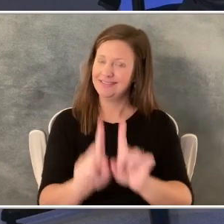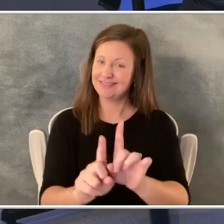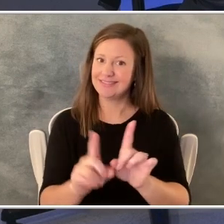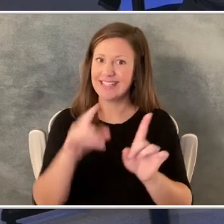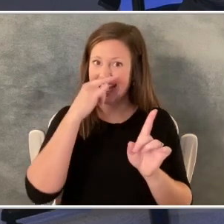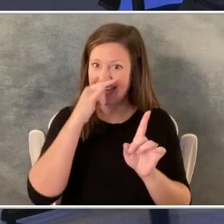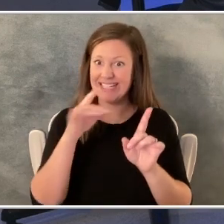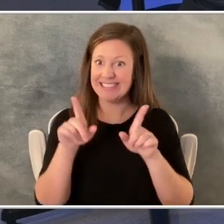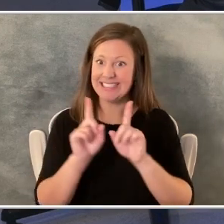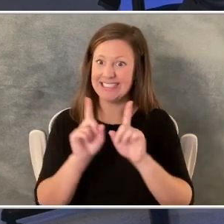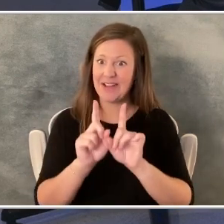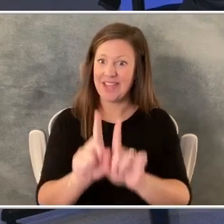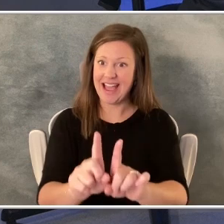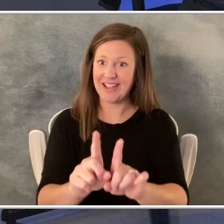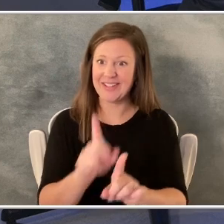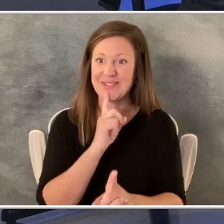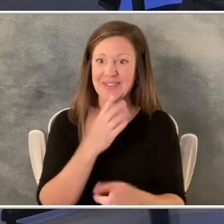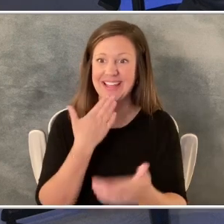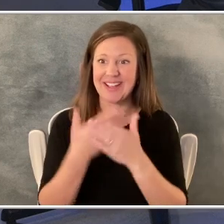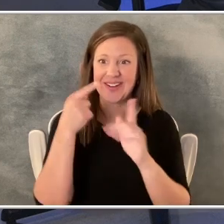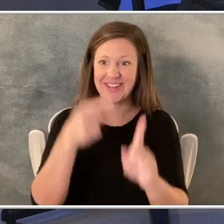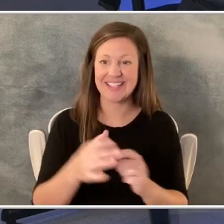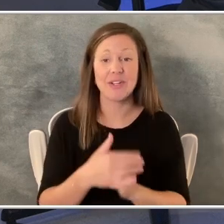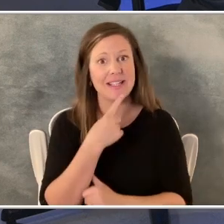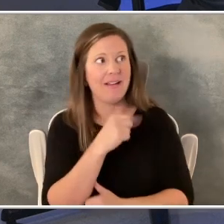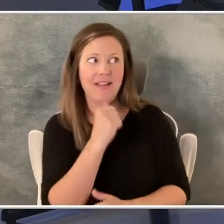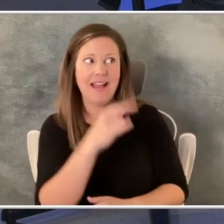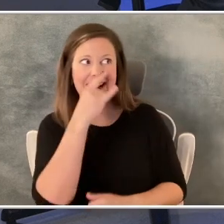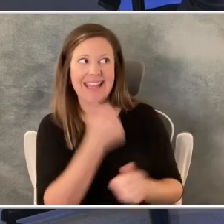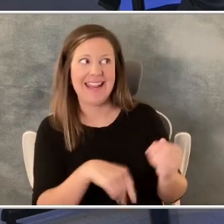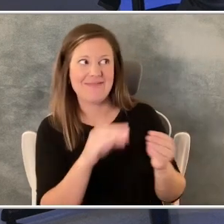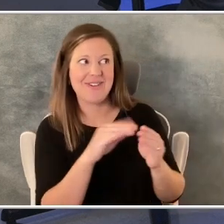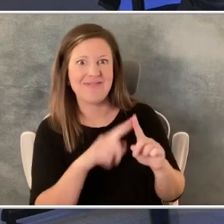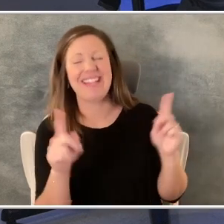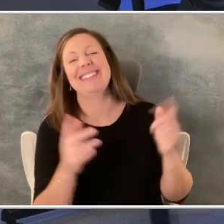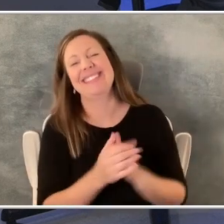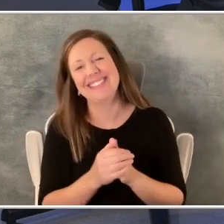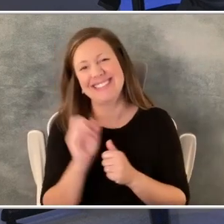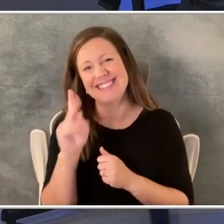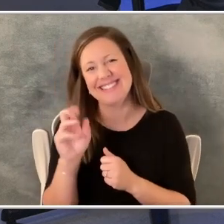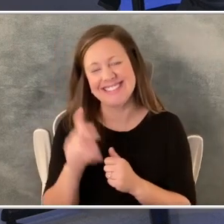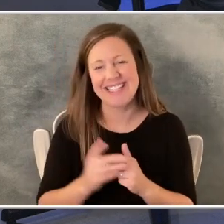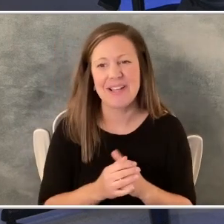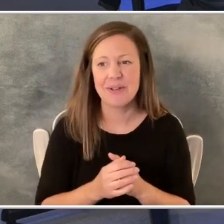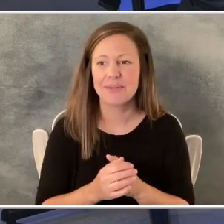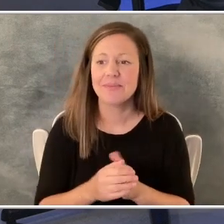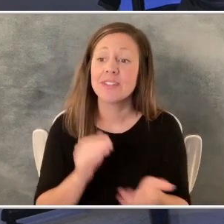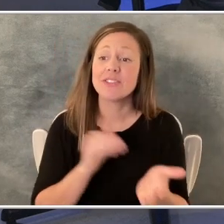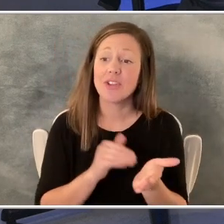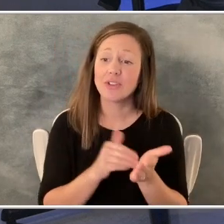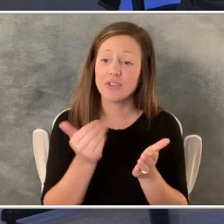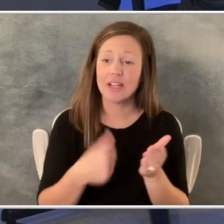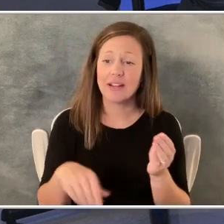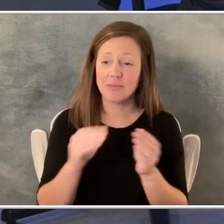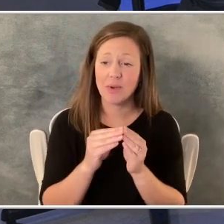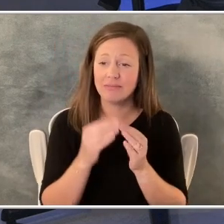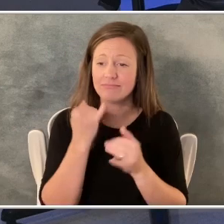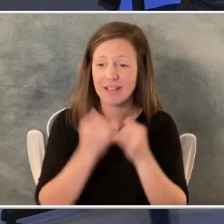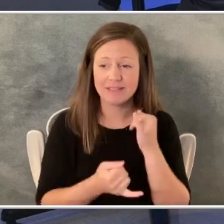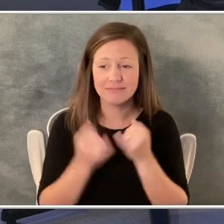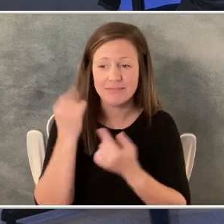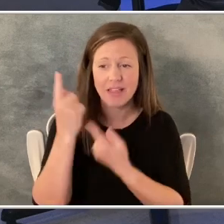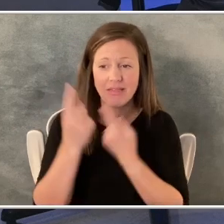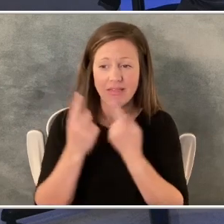kid anymore, but that's okay. That's all right. Well, thank you for sharing that. Dr. Wilkerson, any other big takeaways you want people to know as we wrap up